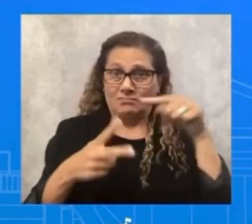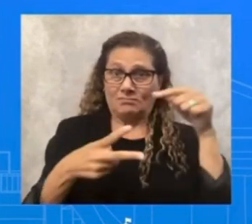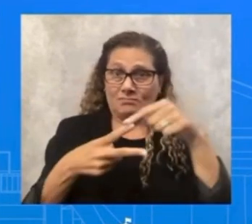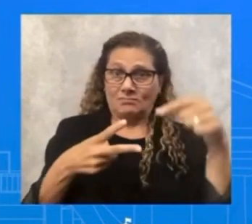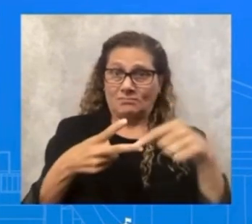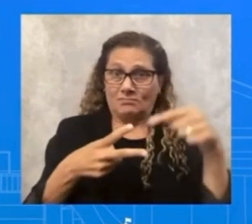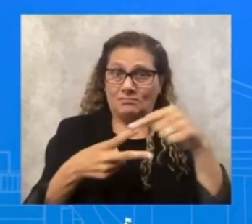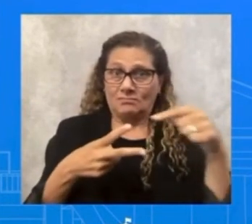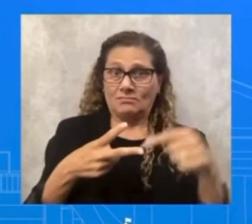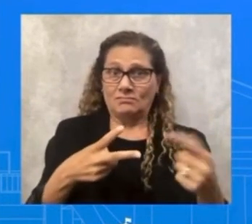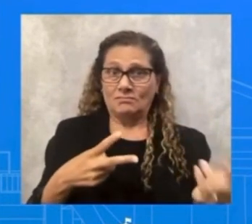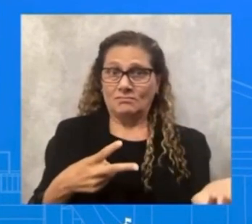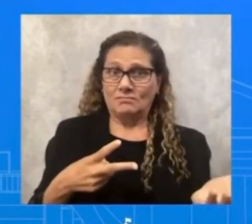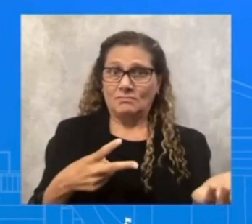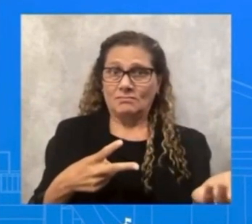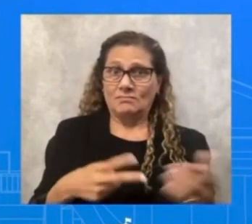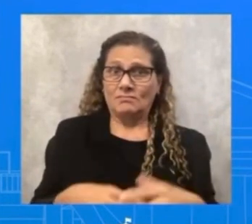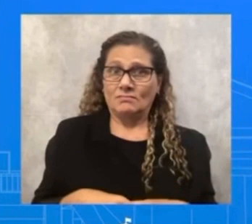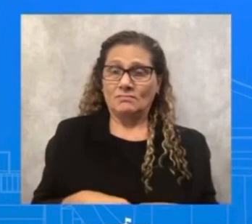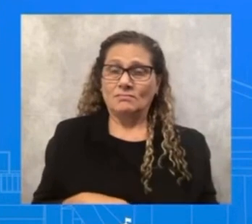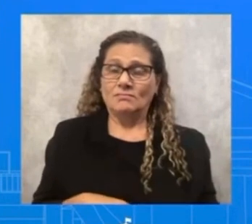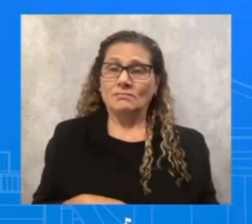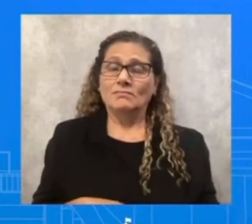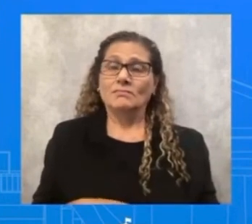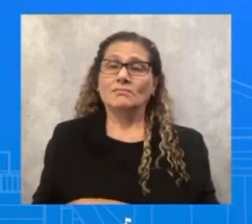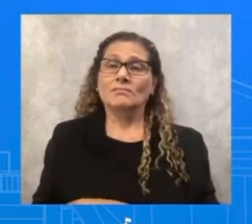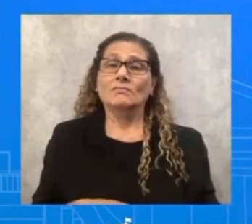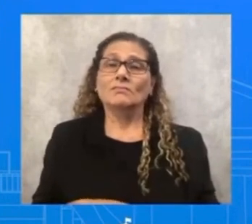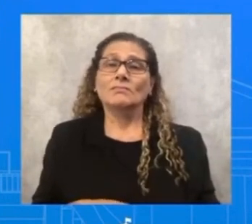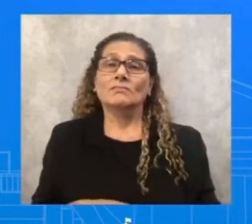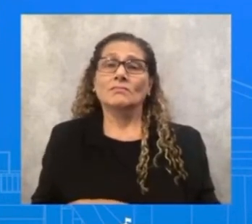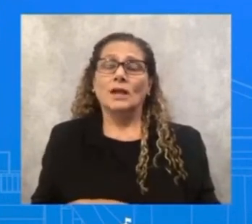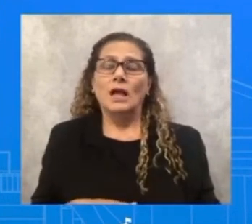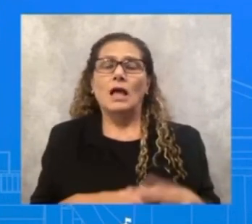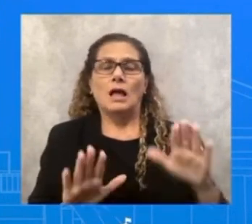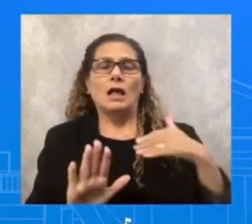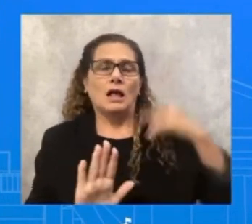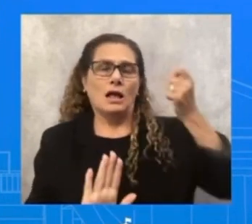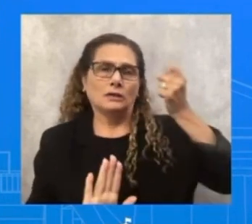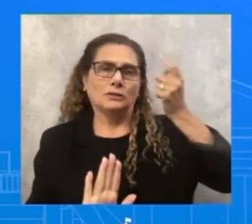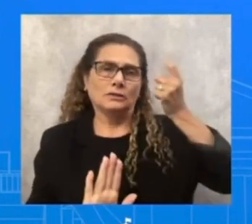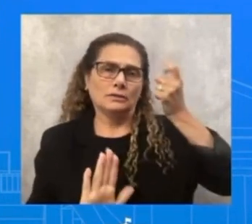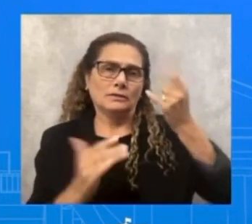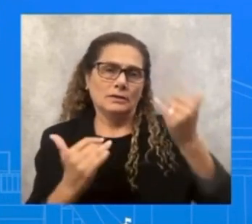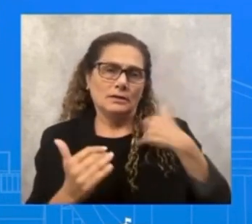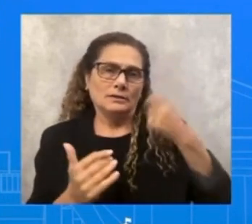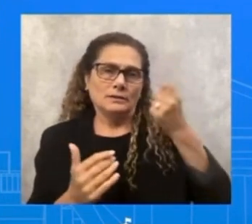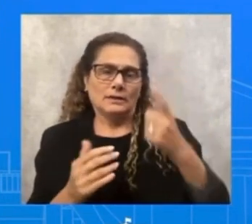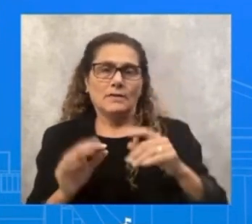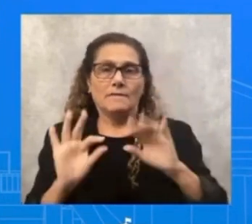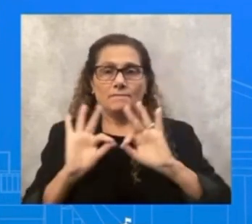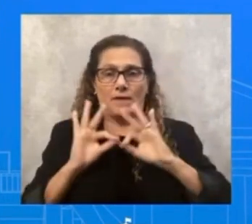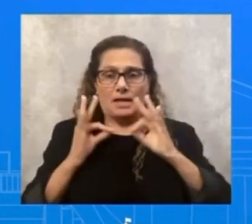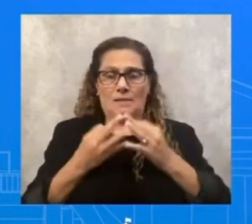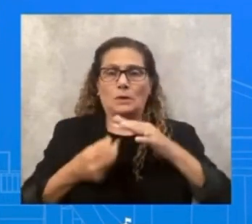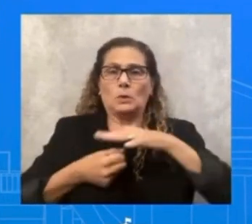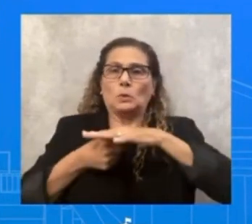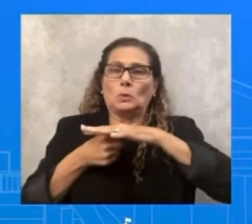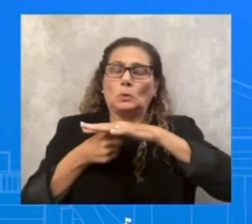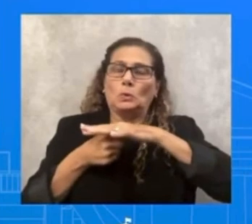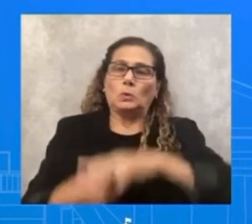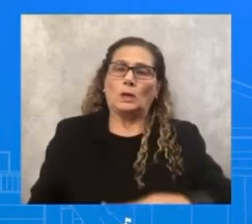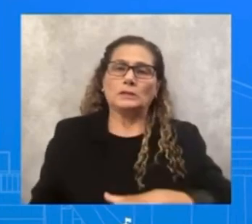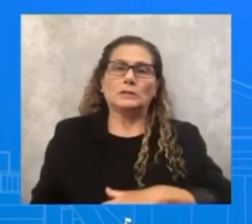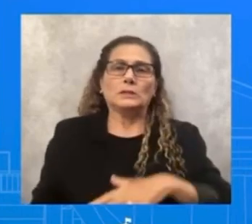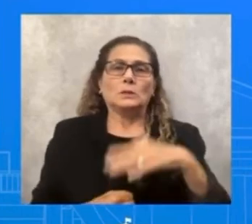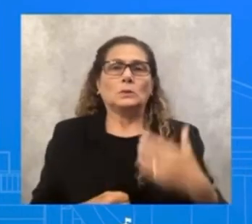that of the stresses on families every day, healthcare costs are one of their paramount